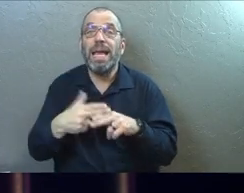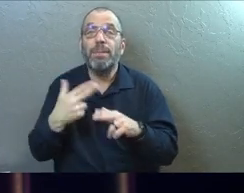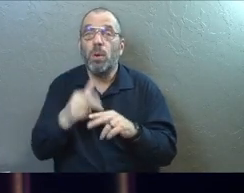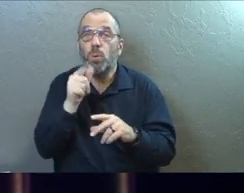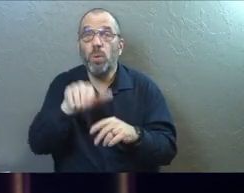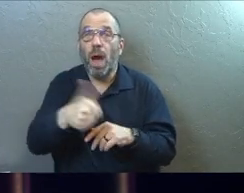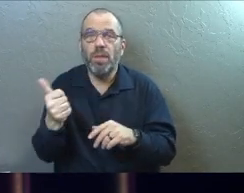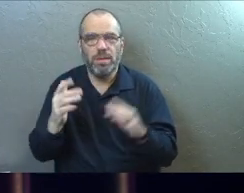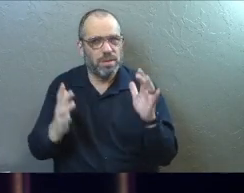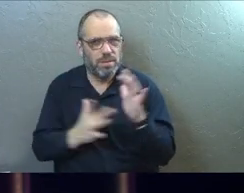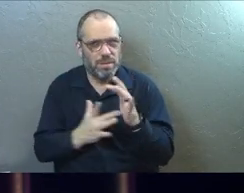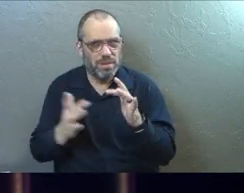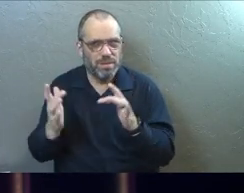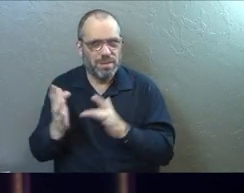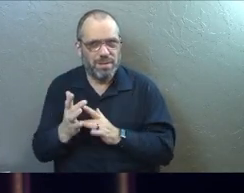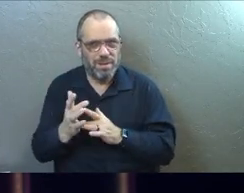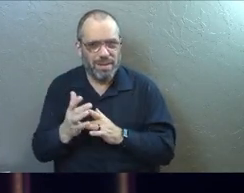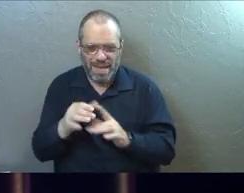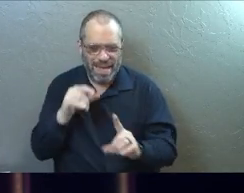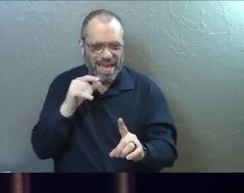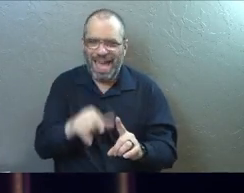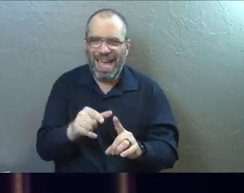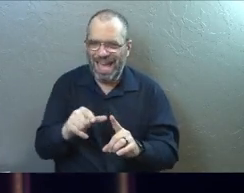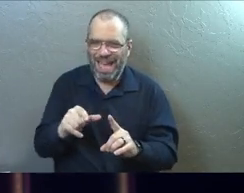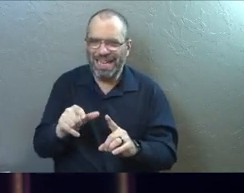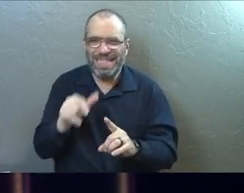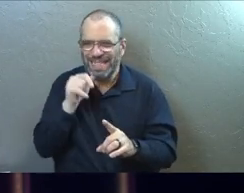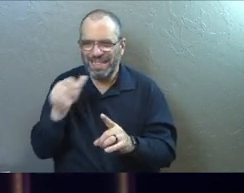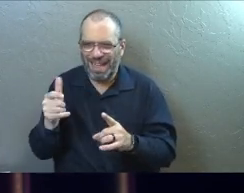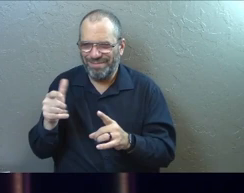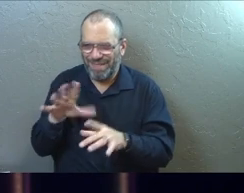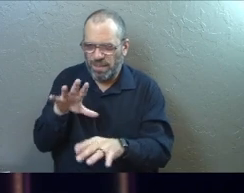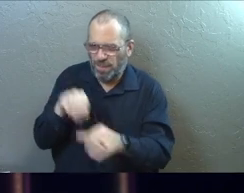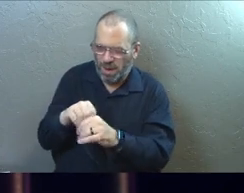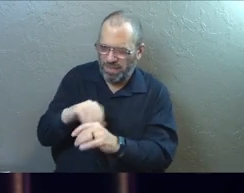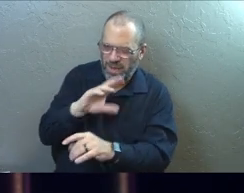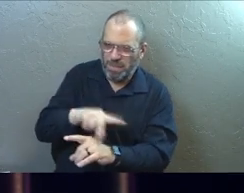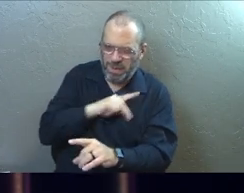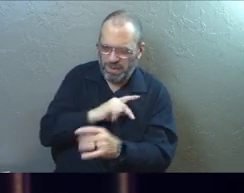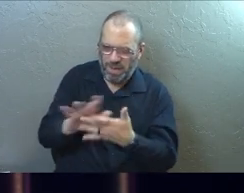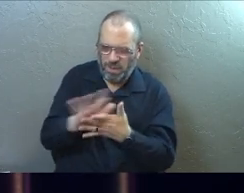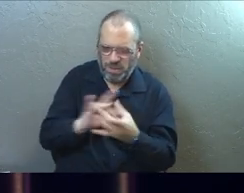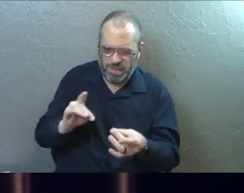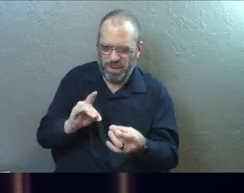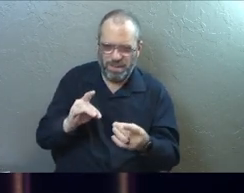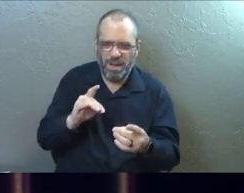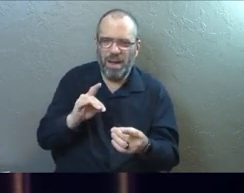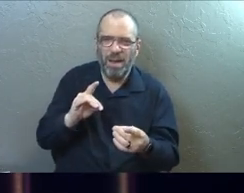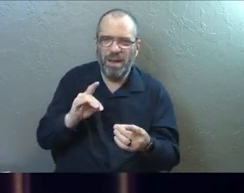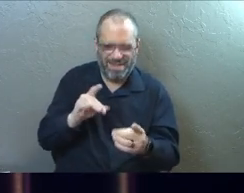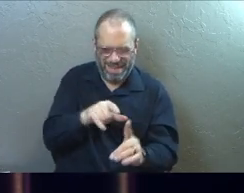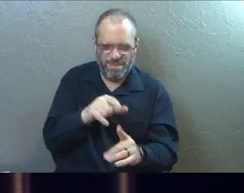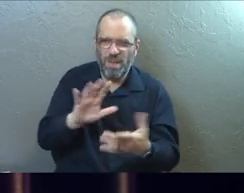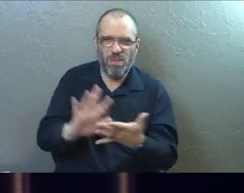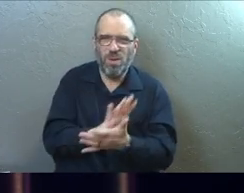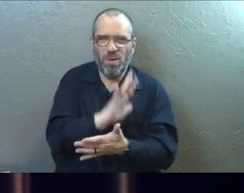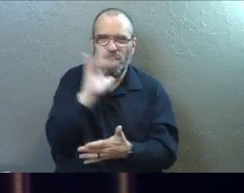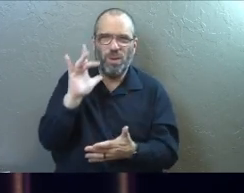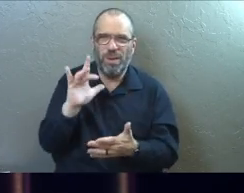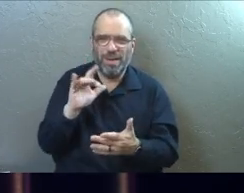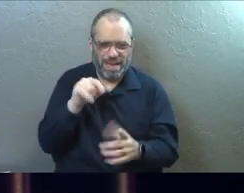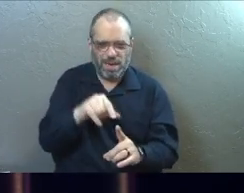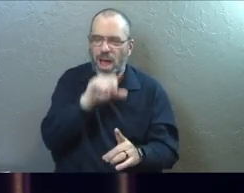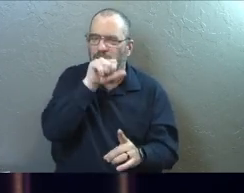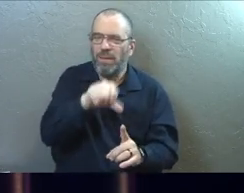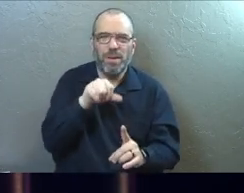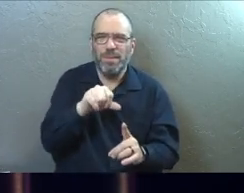Jesus. And he's not really picky about getting glory for himself. That's just part of the personality of the Holy Spirit. And I love that